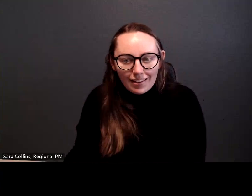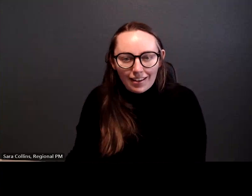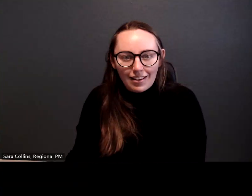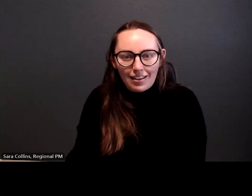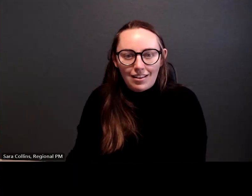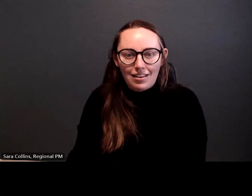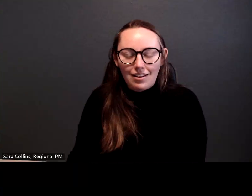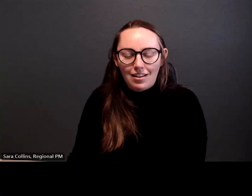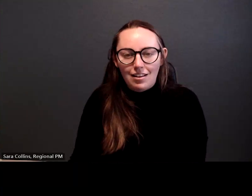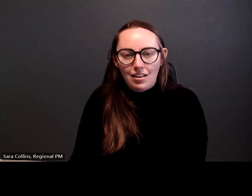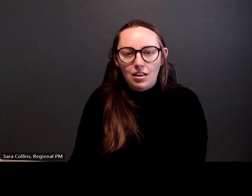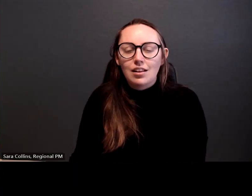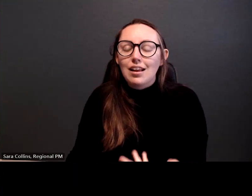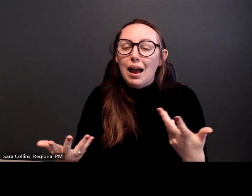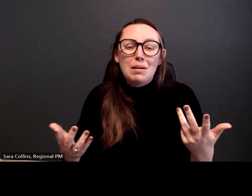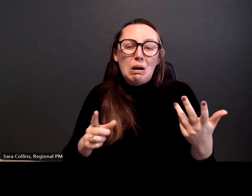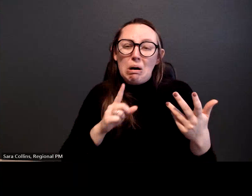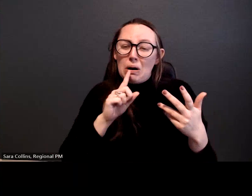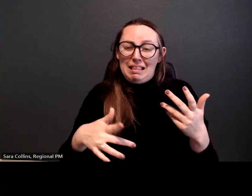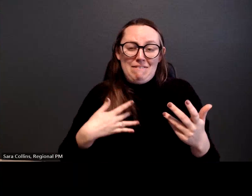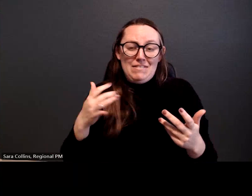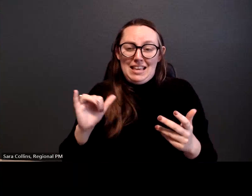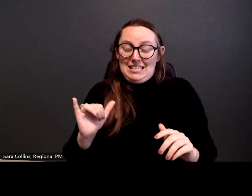How did you get so far off course?